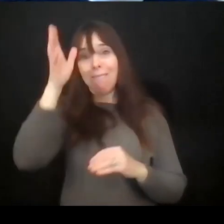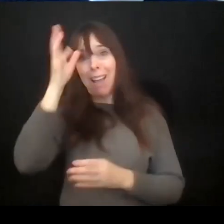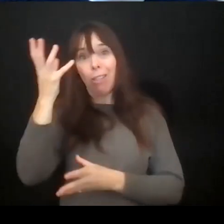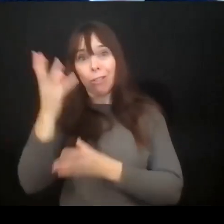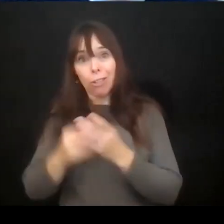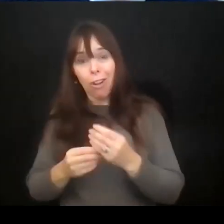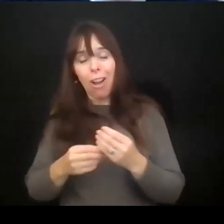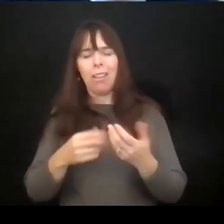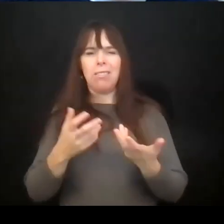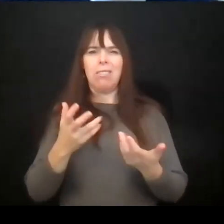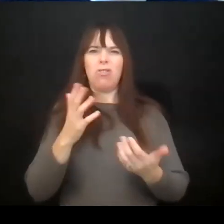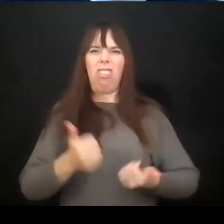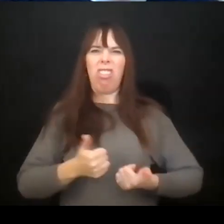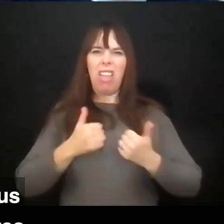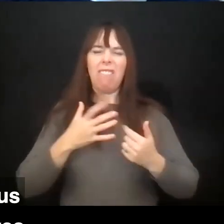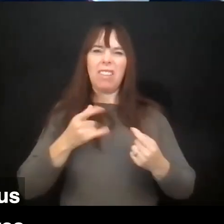life.